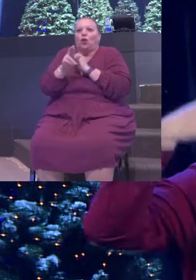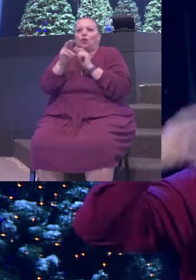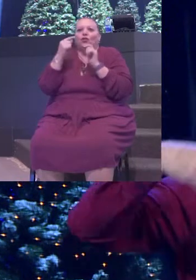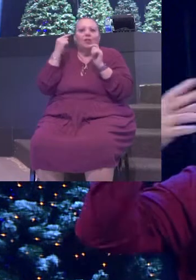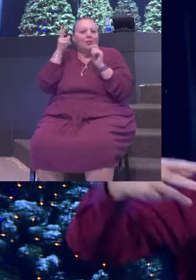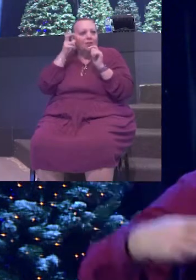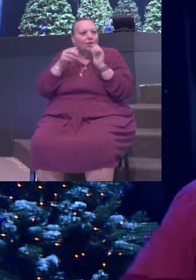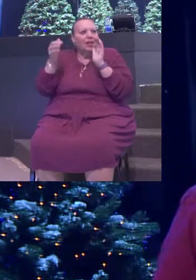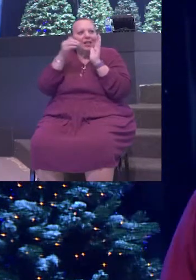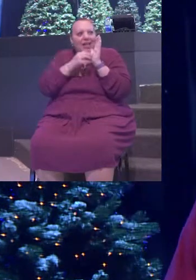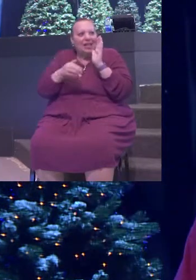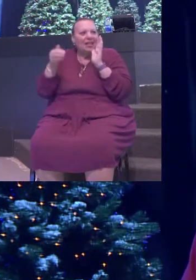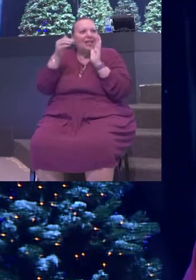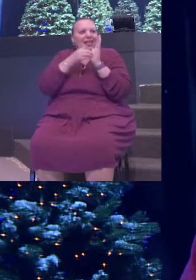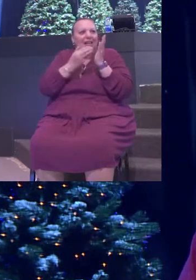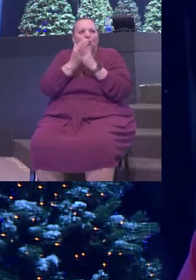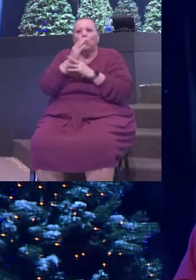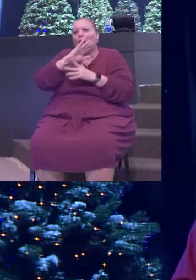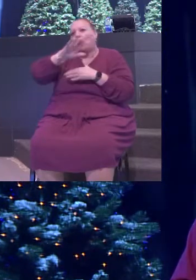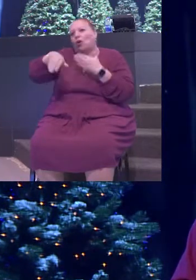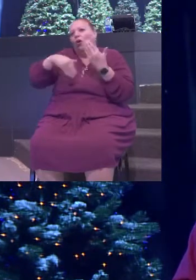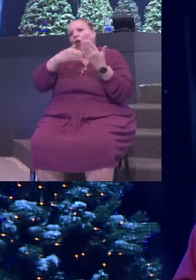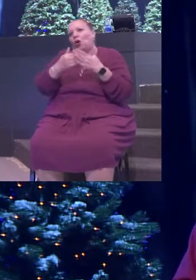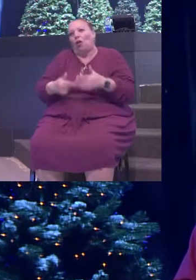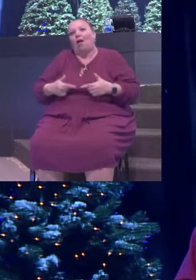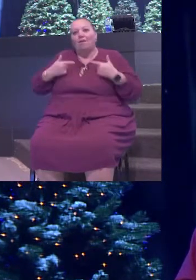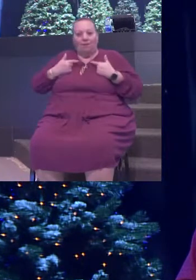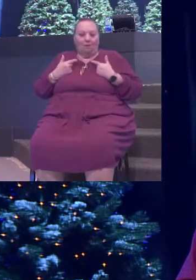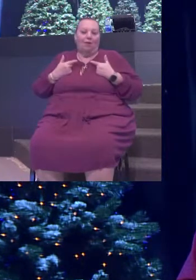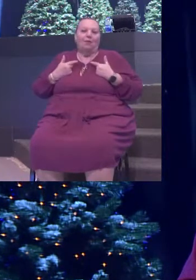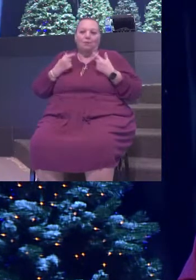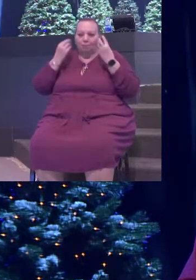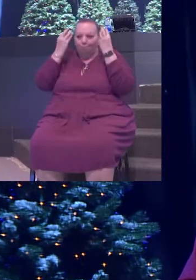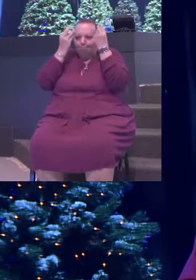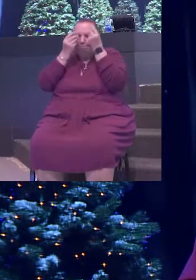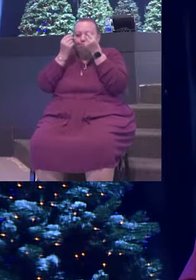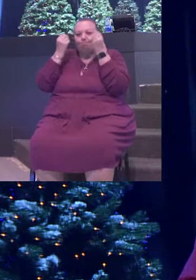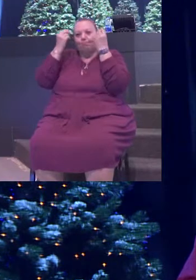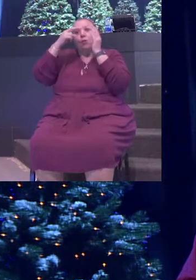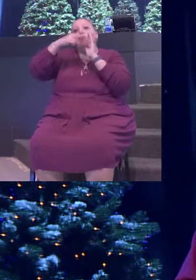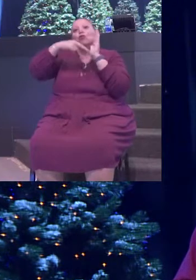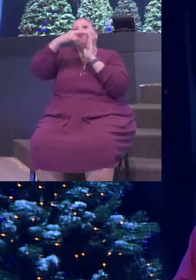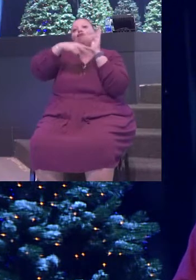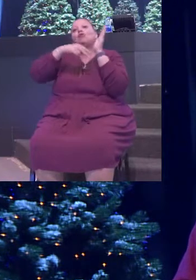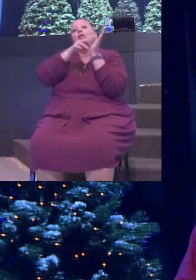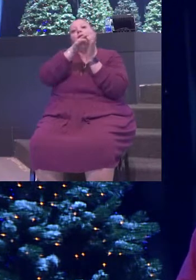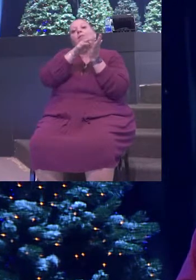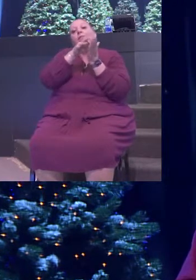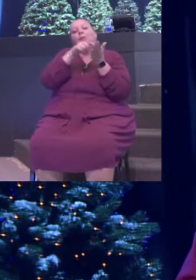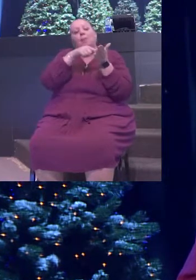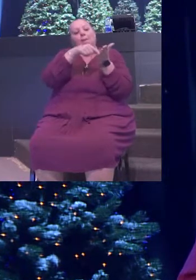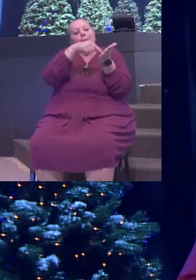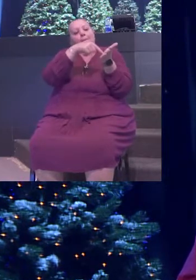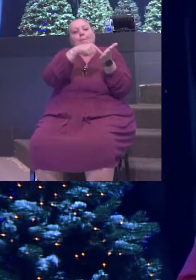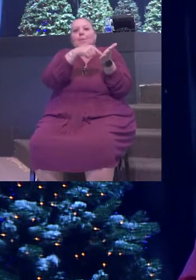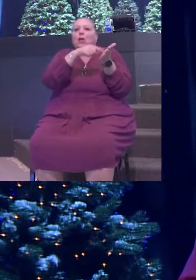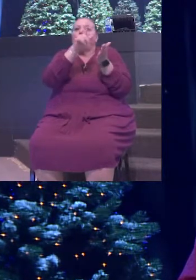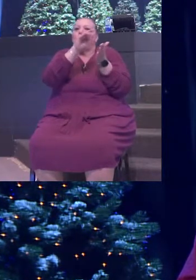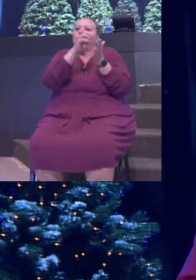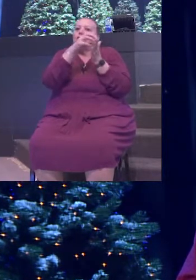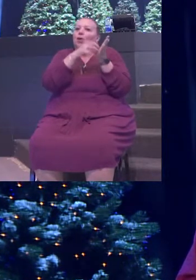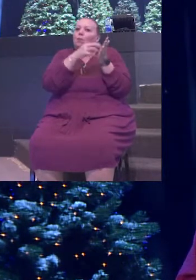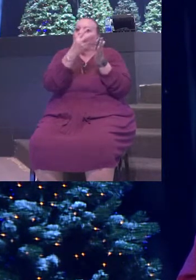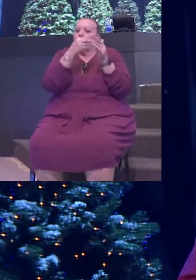that over and over and over again throughout her life. And we read in the account in Luke chapter 2 about the actual birth of